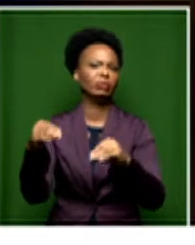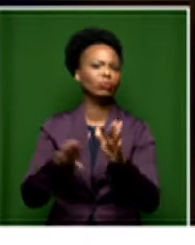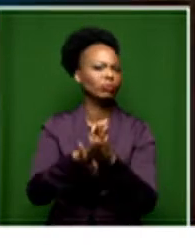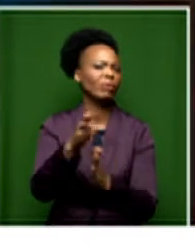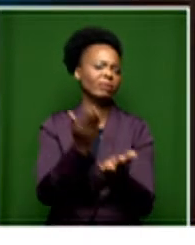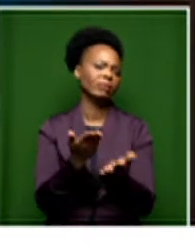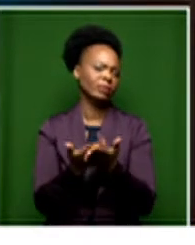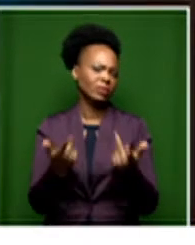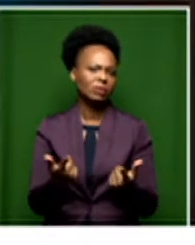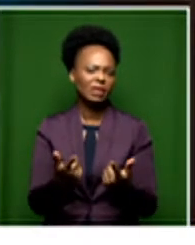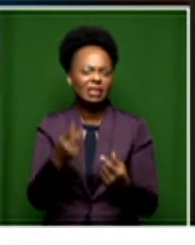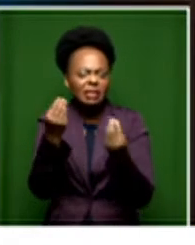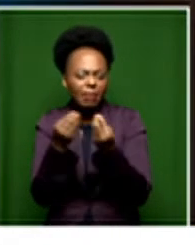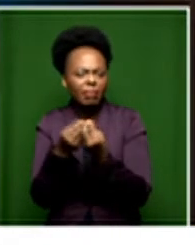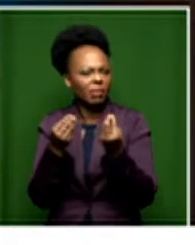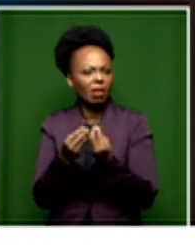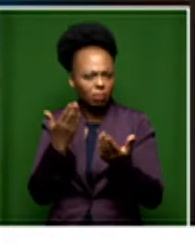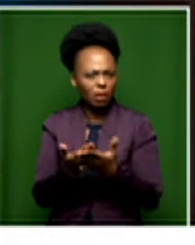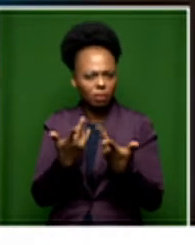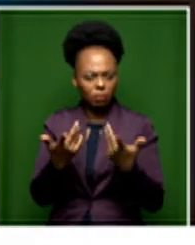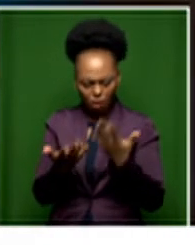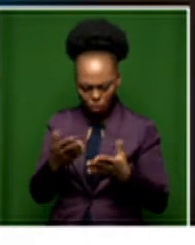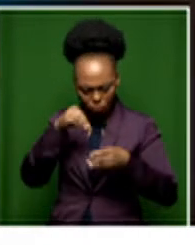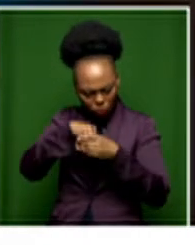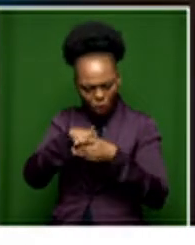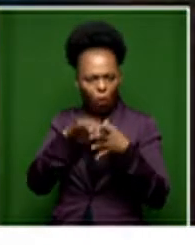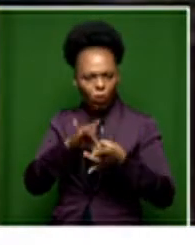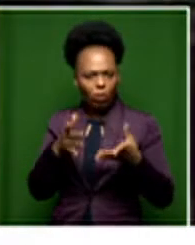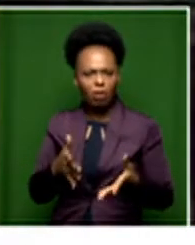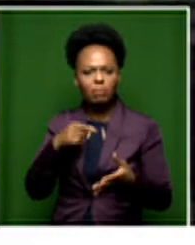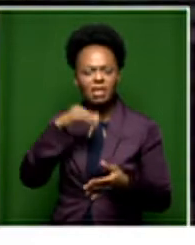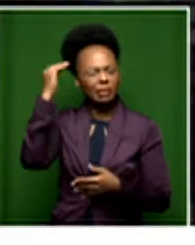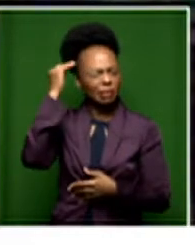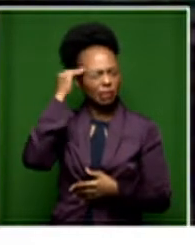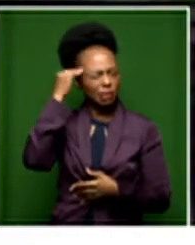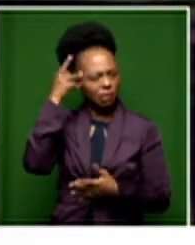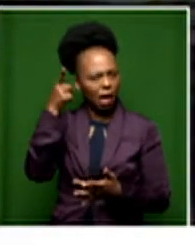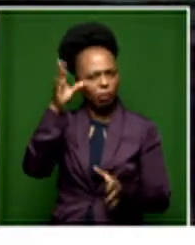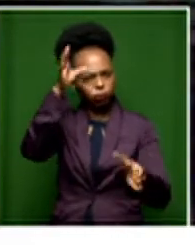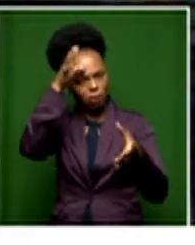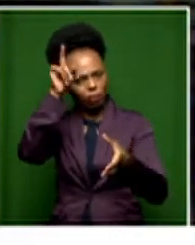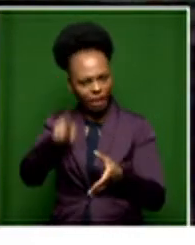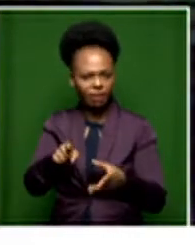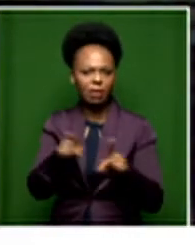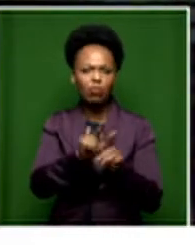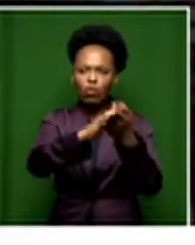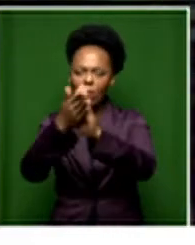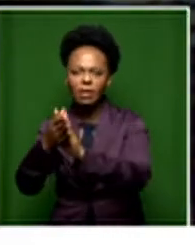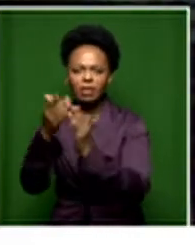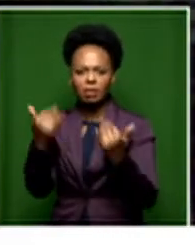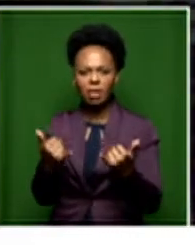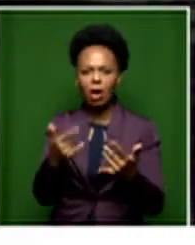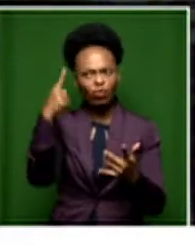we literally are looking into transforming the minds of our communities, underprivileged communities, where we